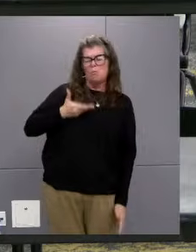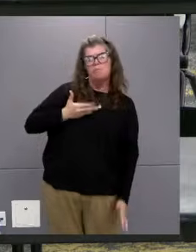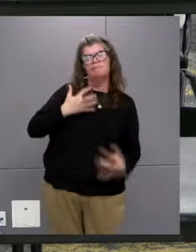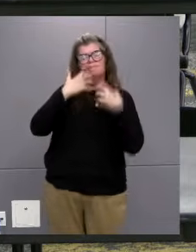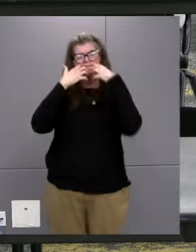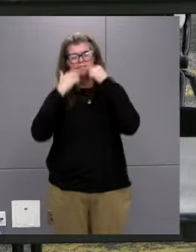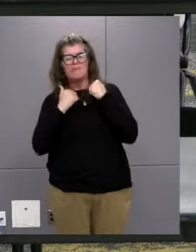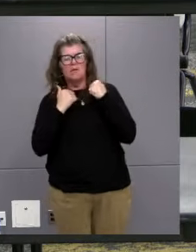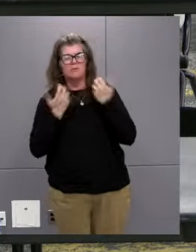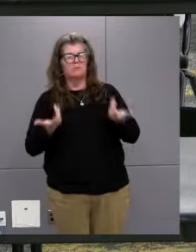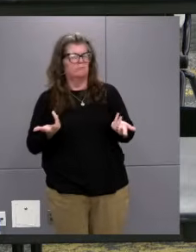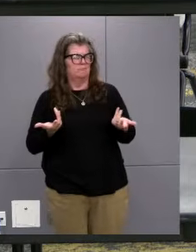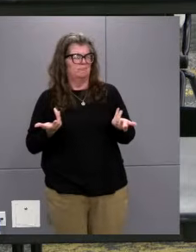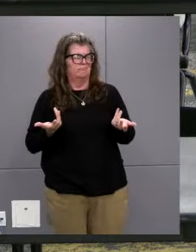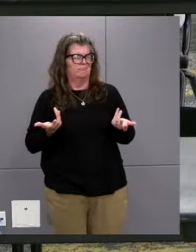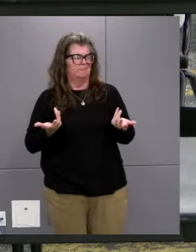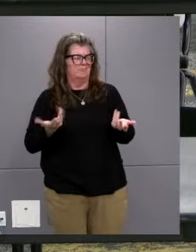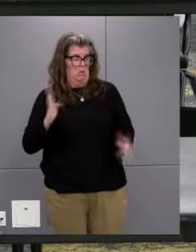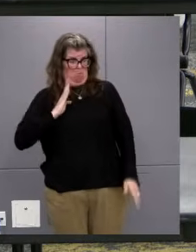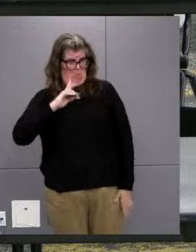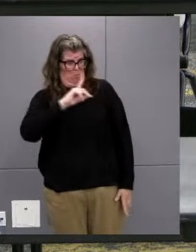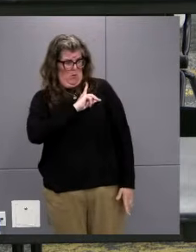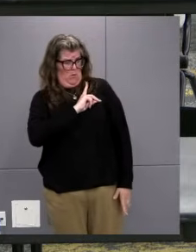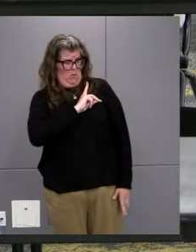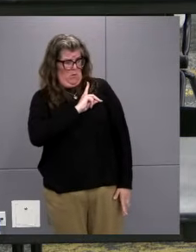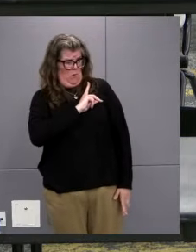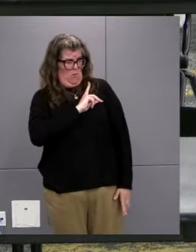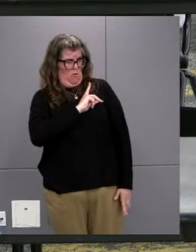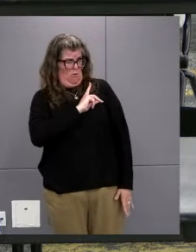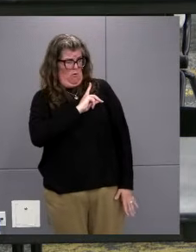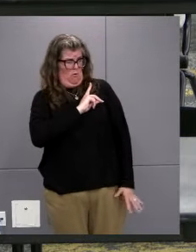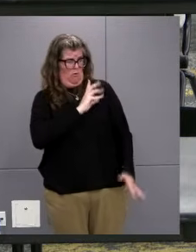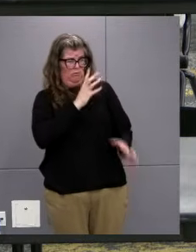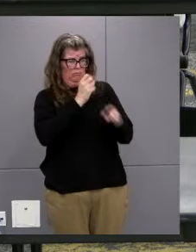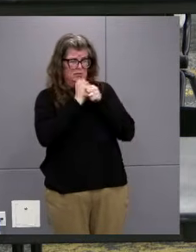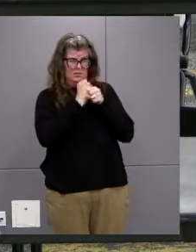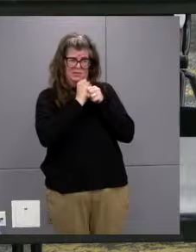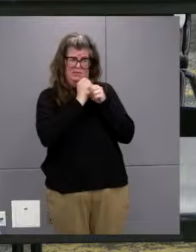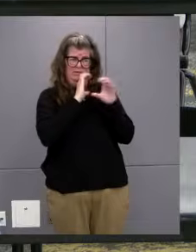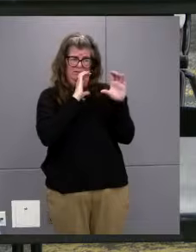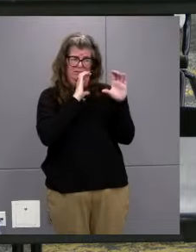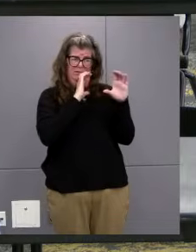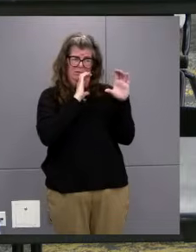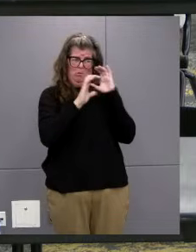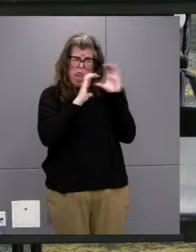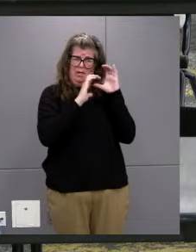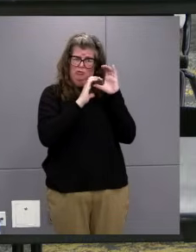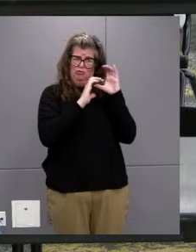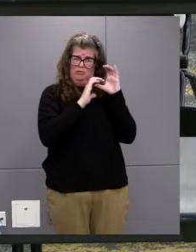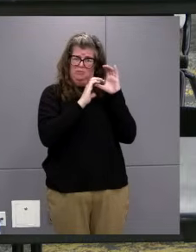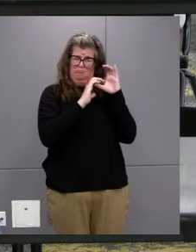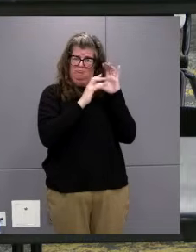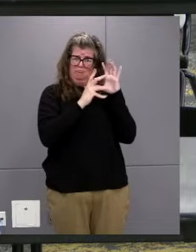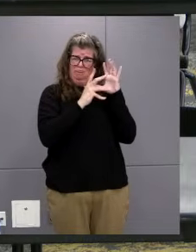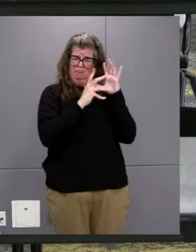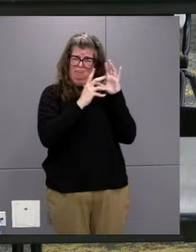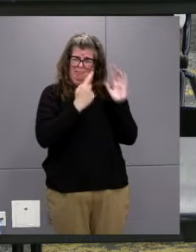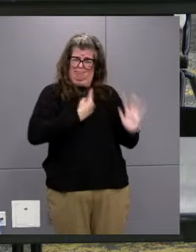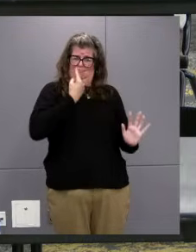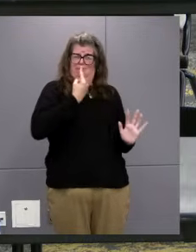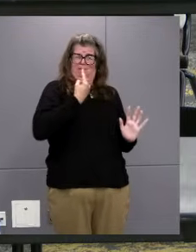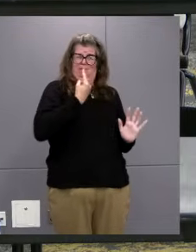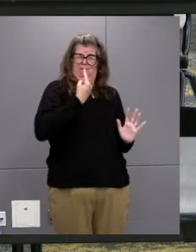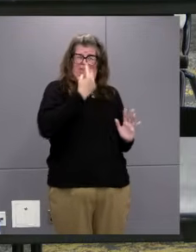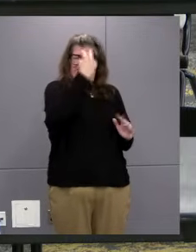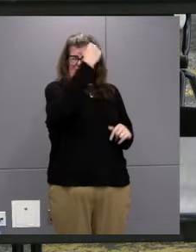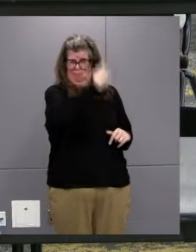things. And if, as a board, if we're receiving communication in a way that belittles or